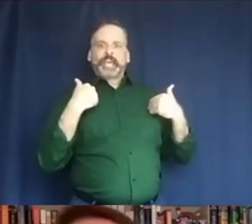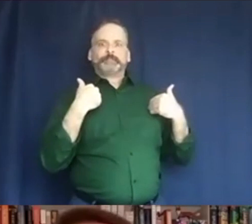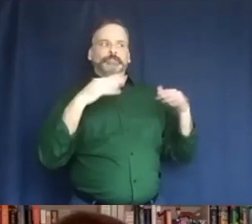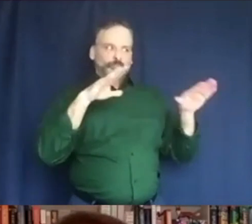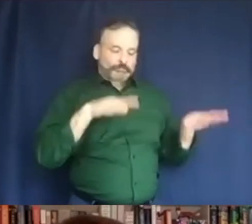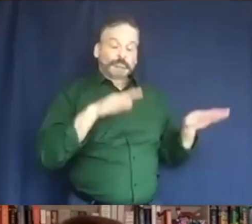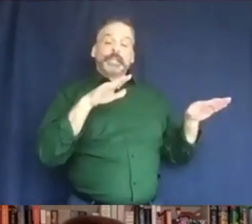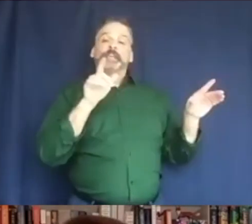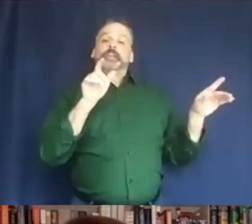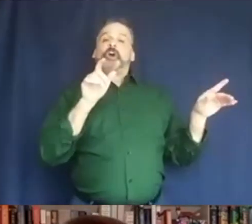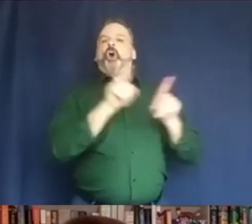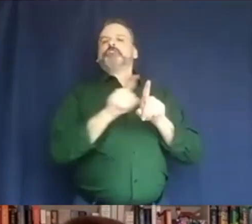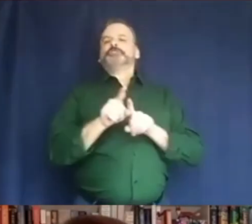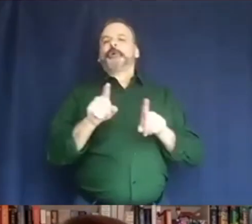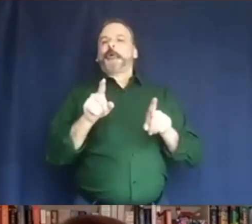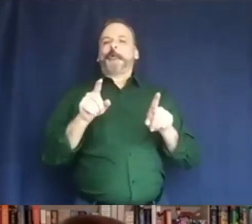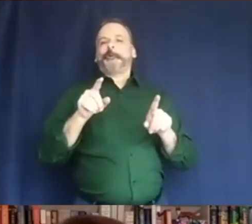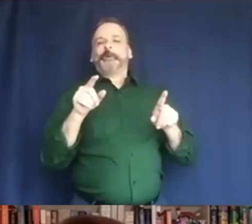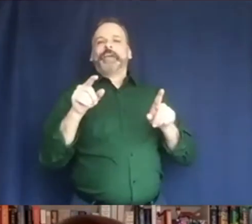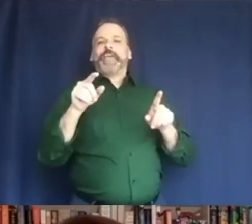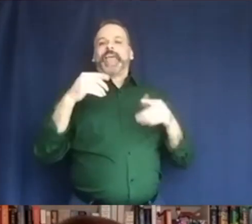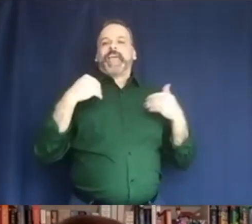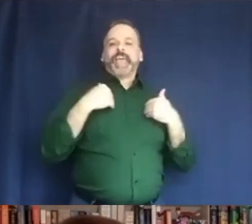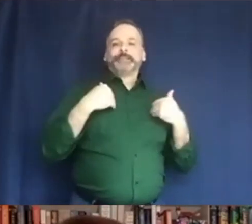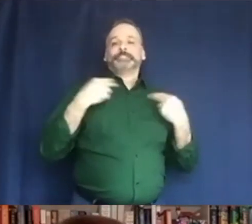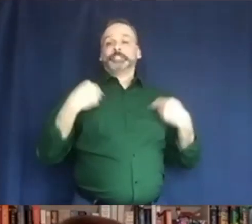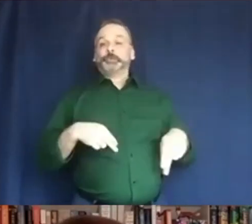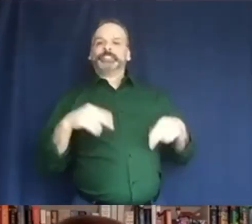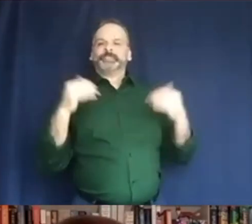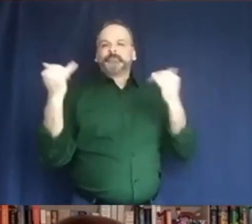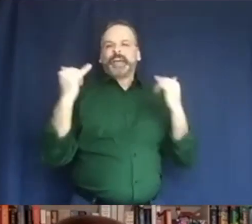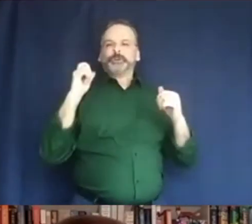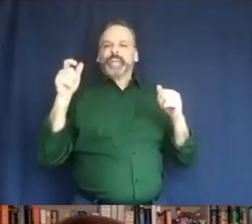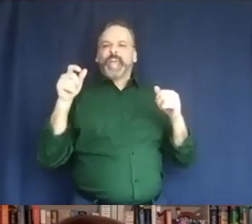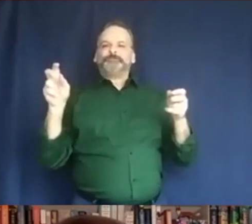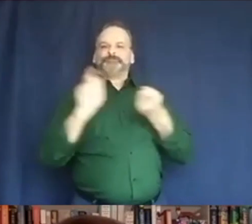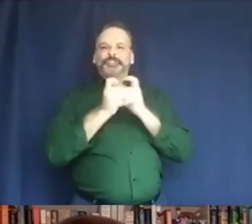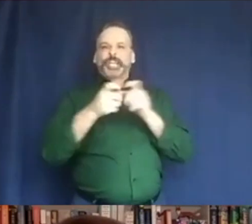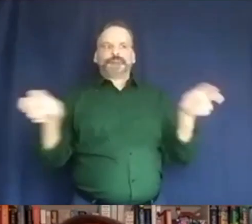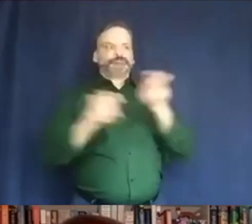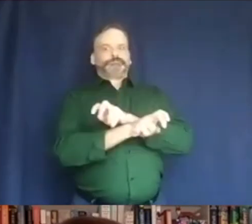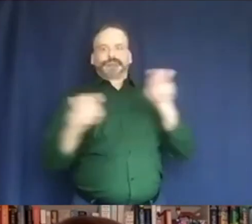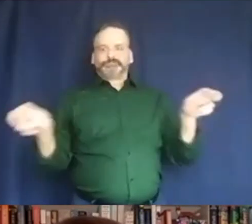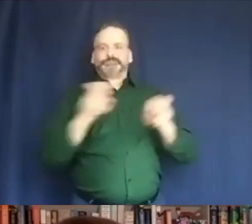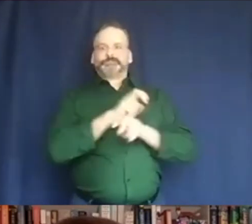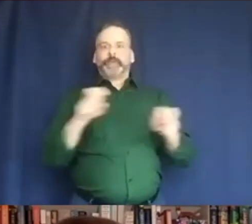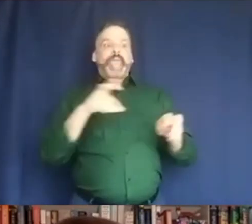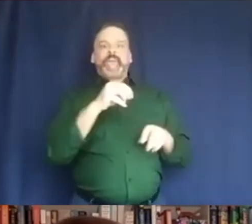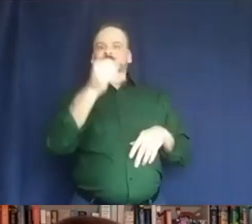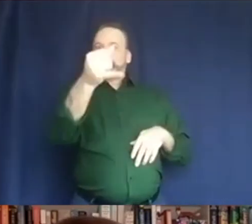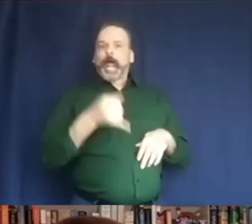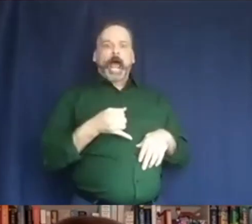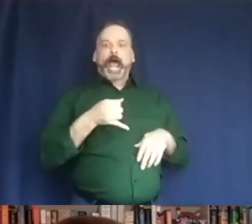and inexplicability of the ways that humans and animals can turn into each other and like the mutability between all those boundaries, I thought was